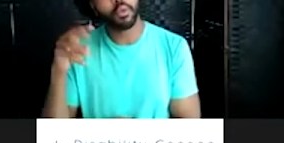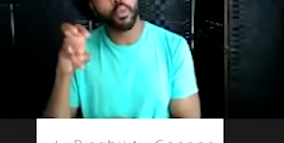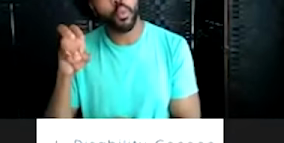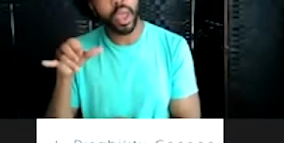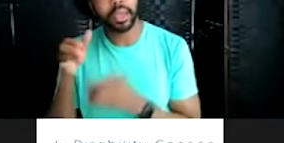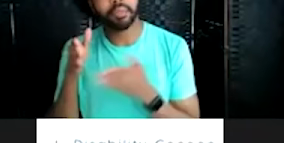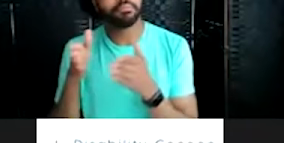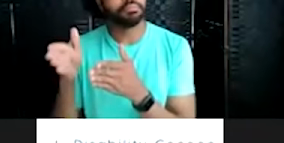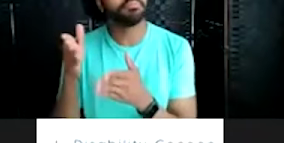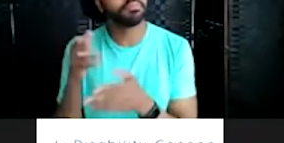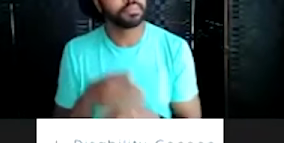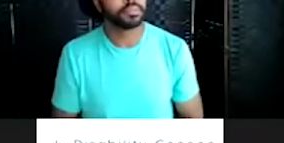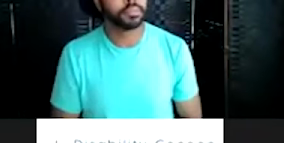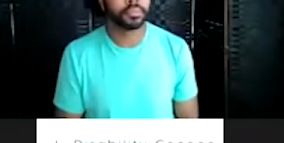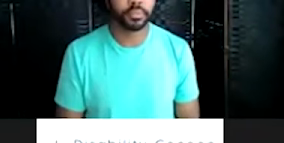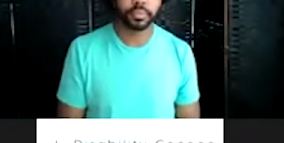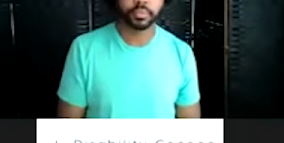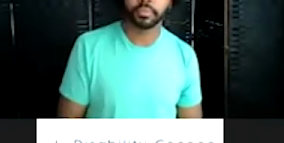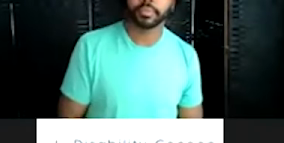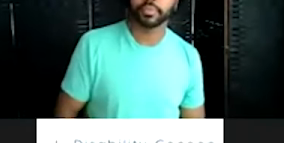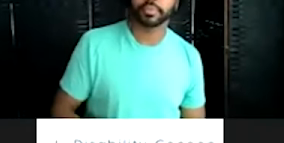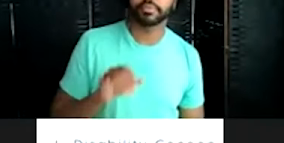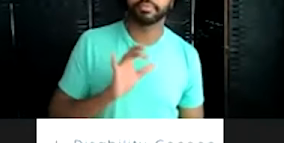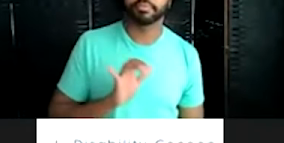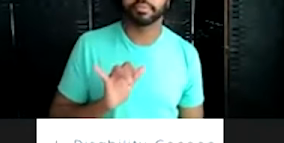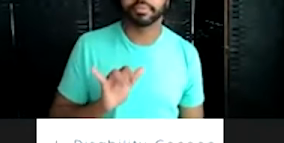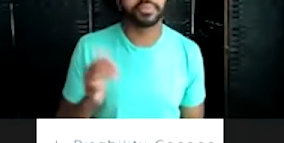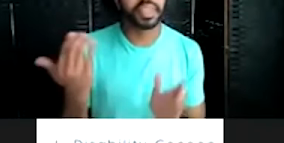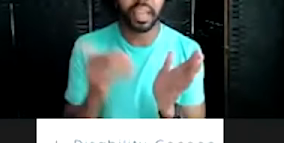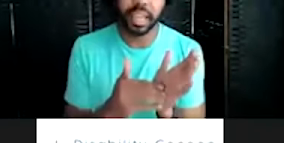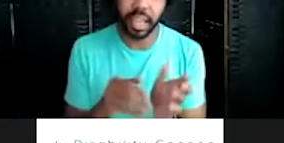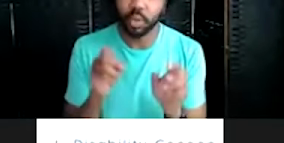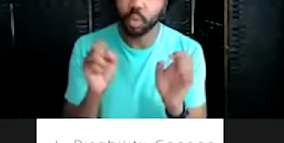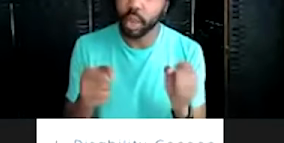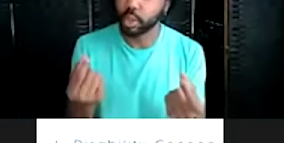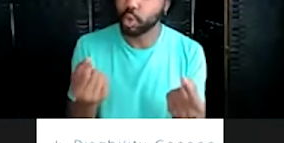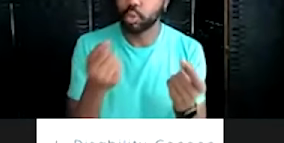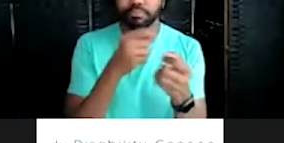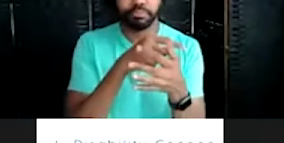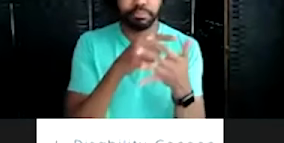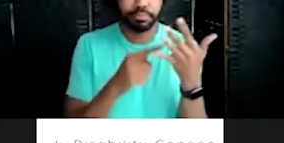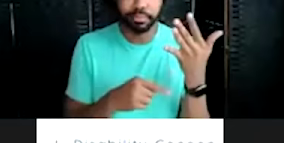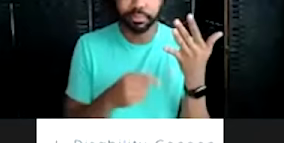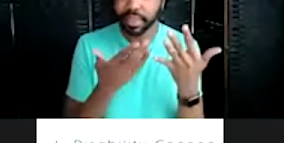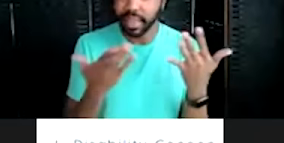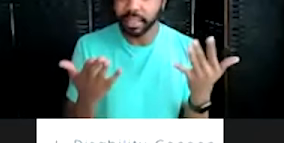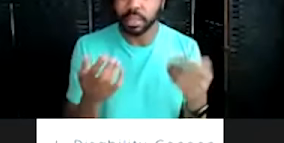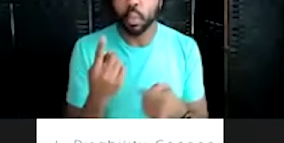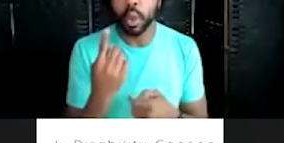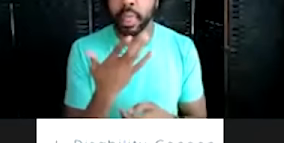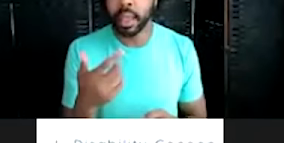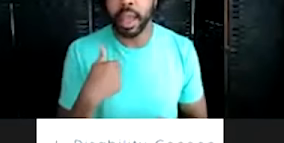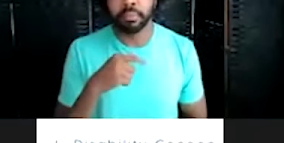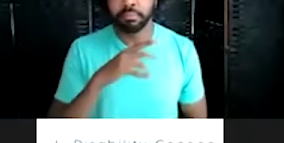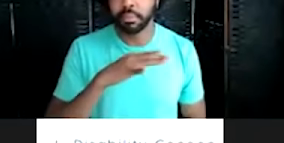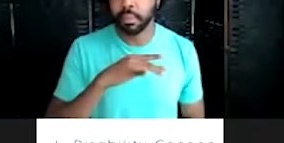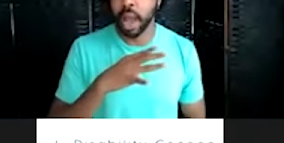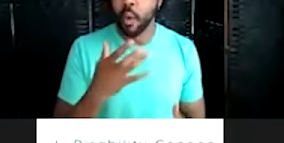Okay, so again, you can do a lot of different things. One of the things that I really like to do, I like to show people